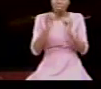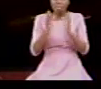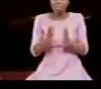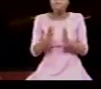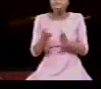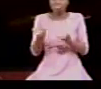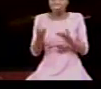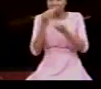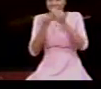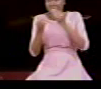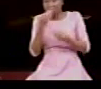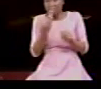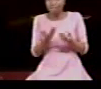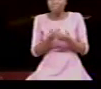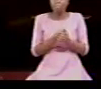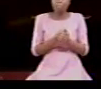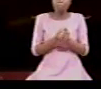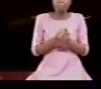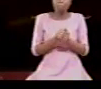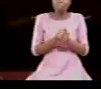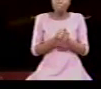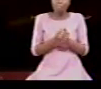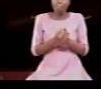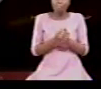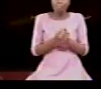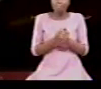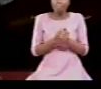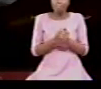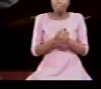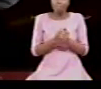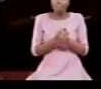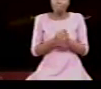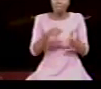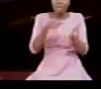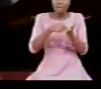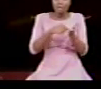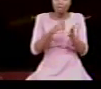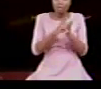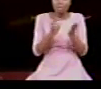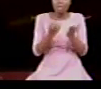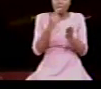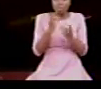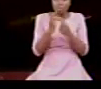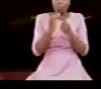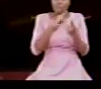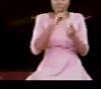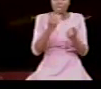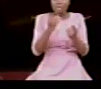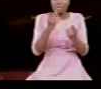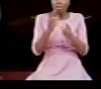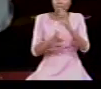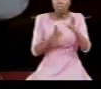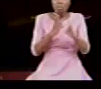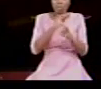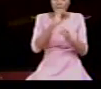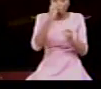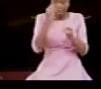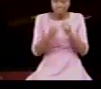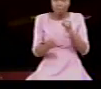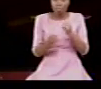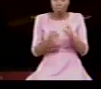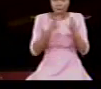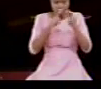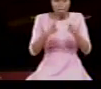eating. I pity you. There's this street. The world is ending. Maybe we don't know. The world is ending. Look at the